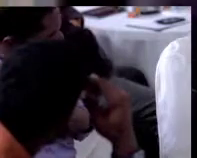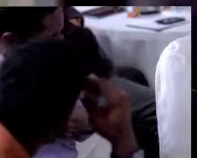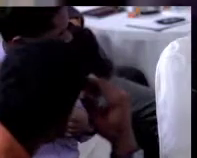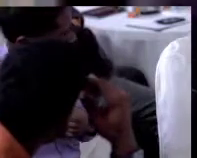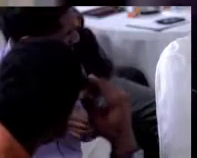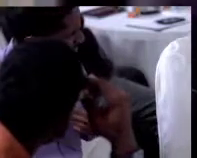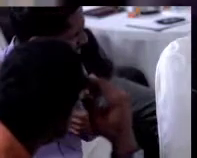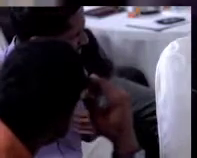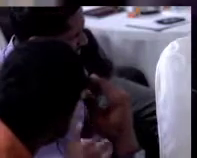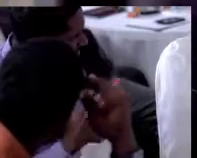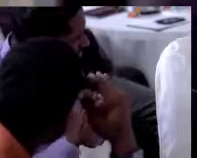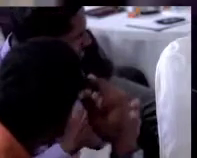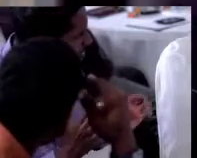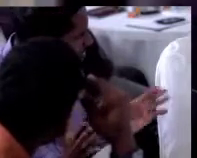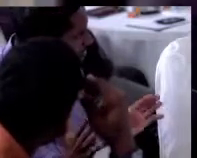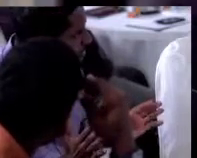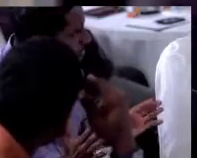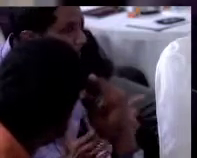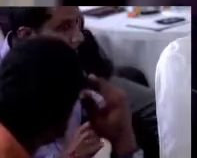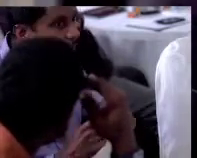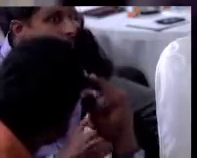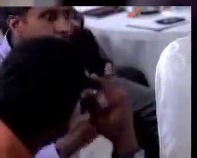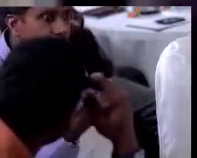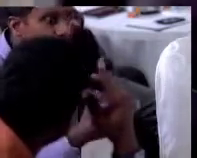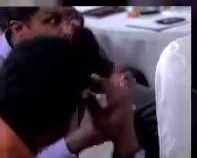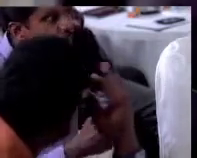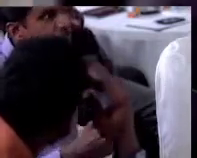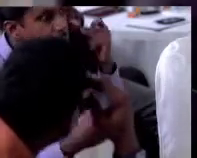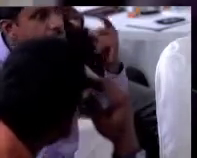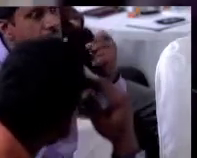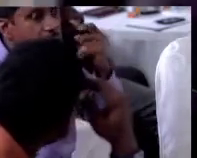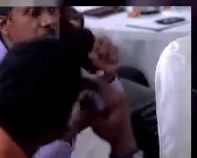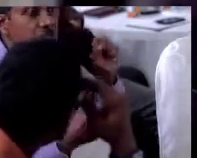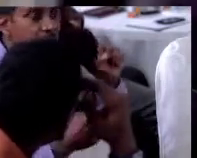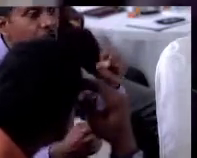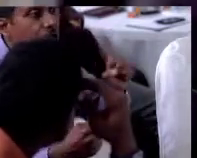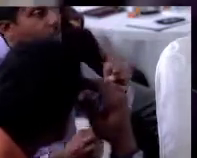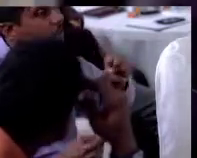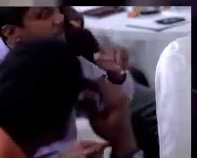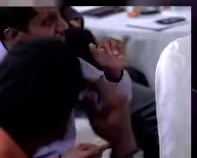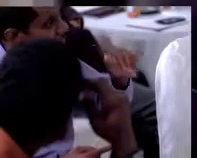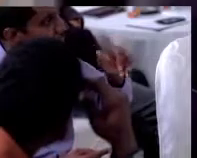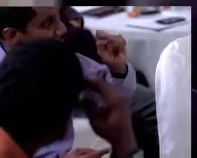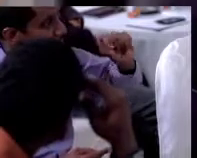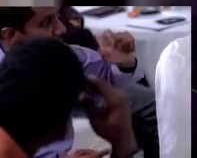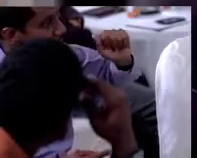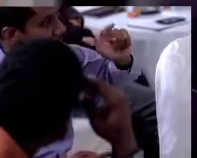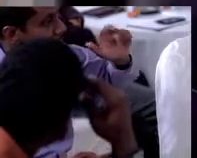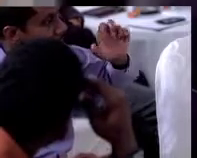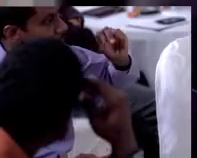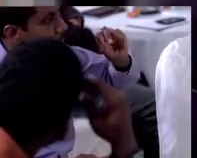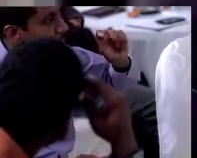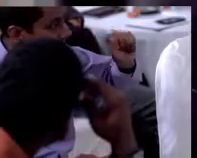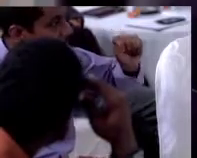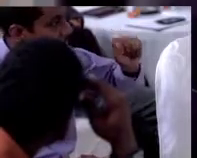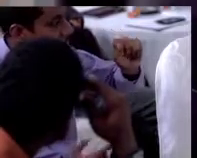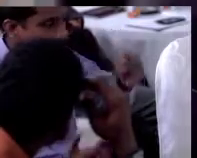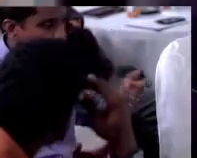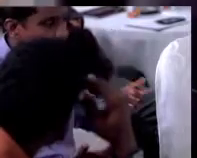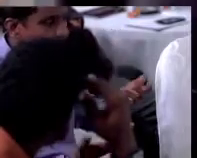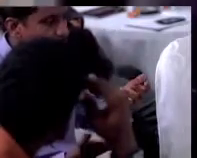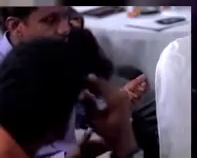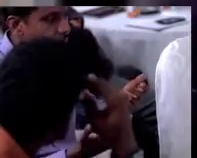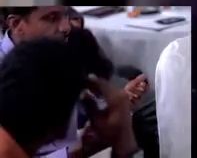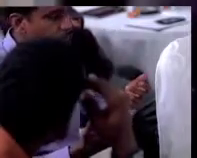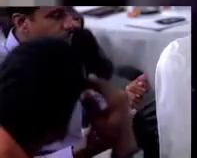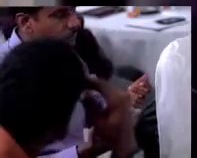these designers together. It is a talent to direct them. To just hear on a spot what they're doing and tell them, you know what, let's